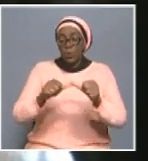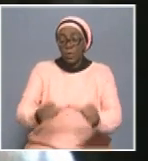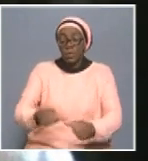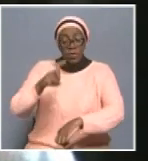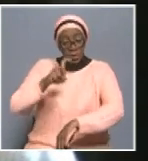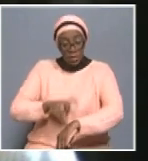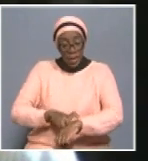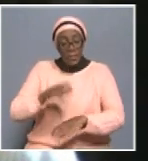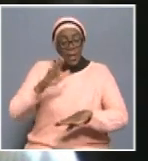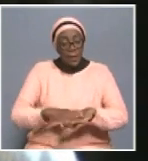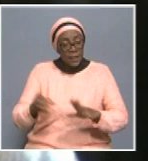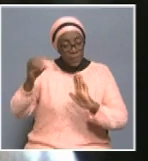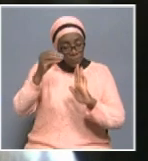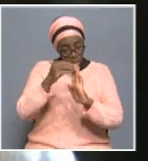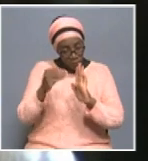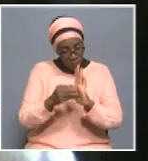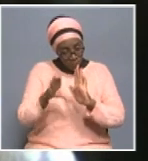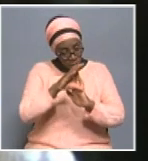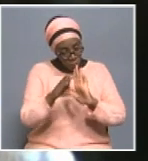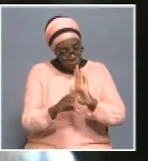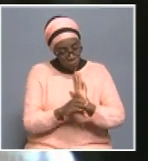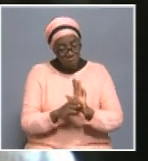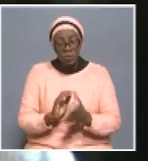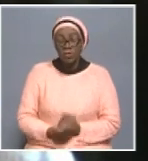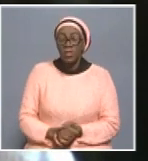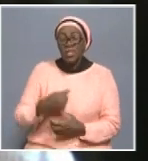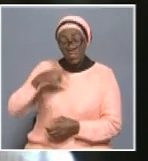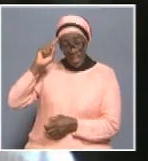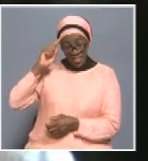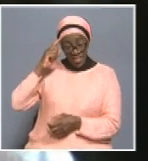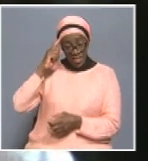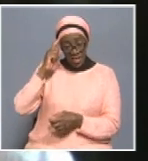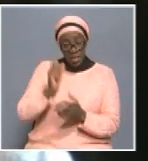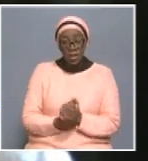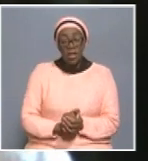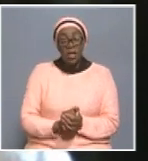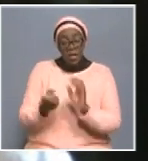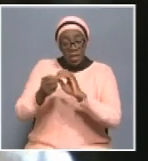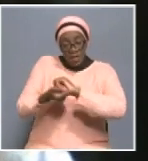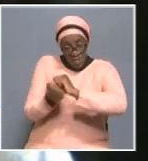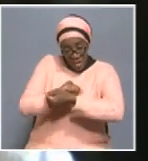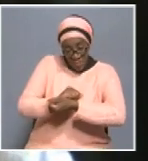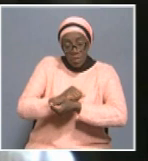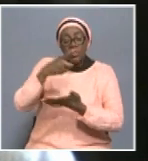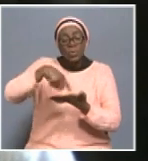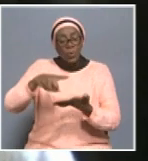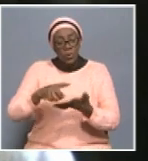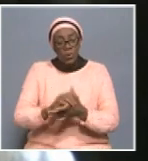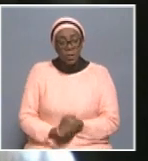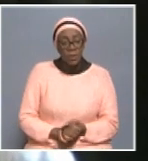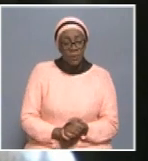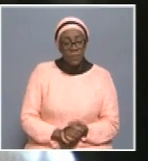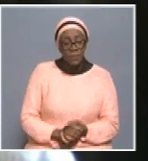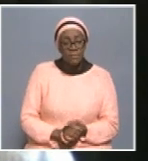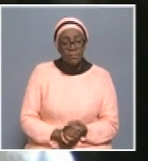party constitution, I think it's very hard to find any fault with the amendment. One can say it was actually expected to happen. But